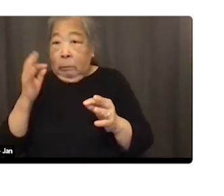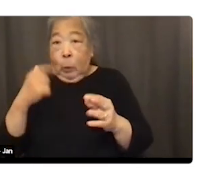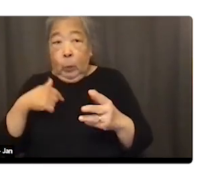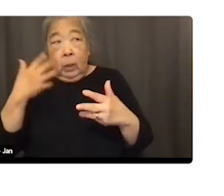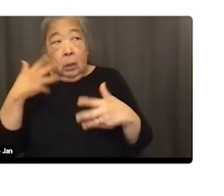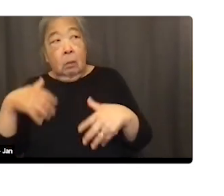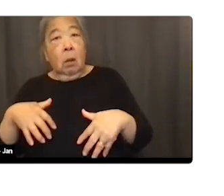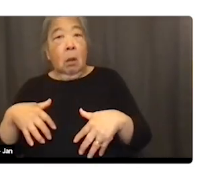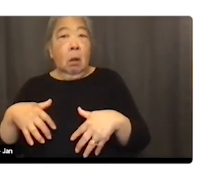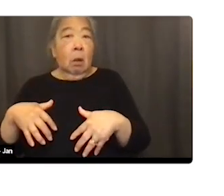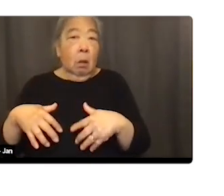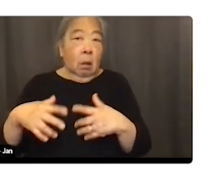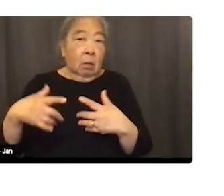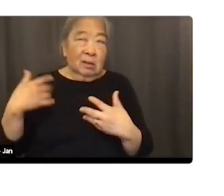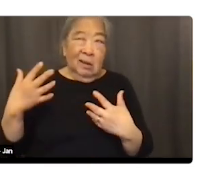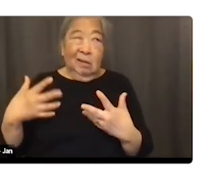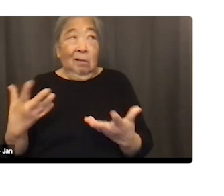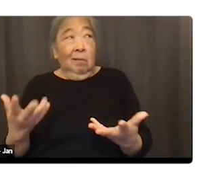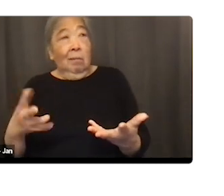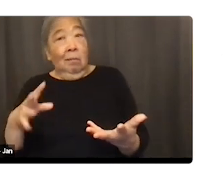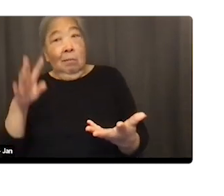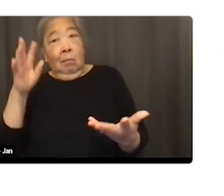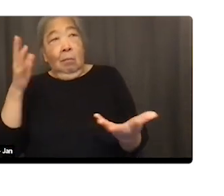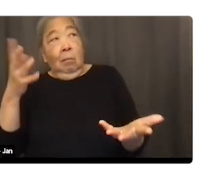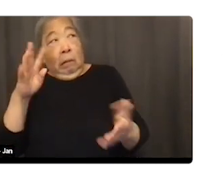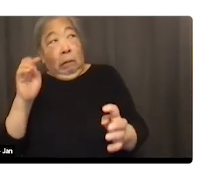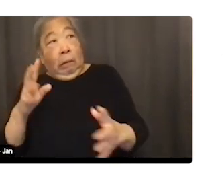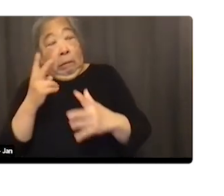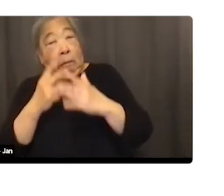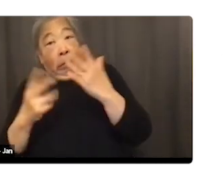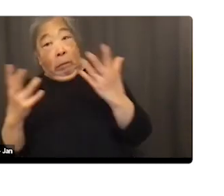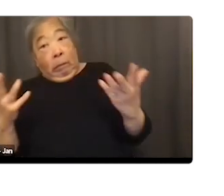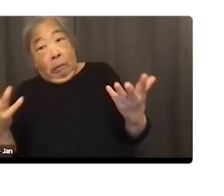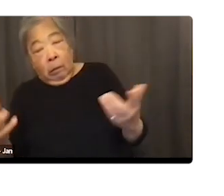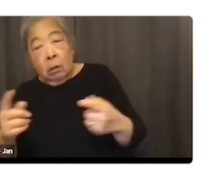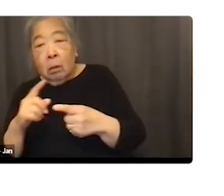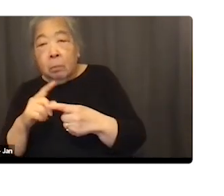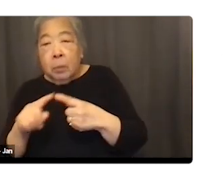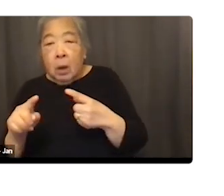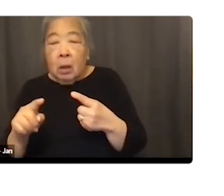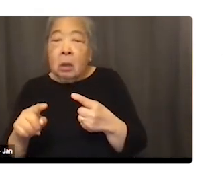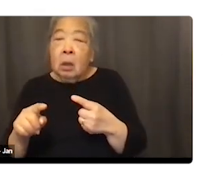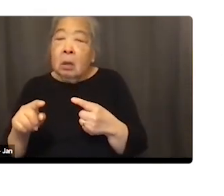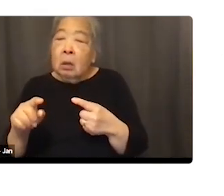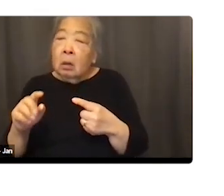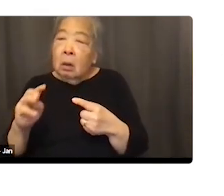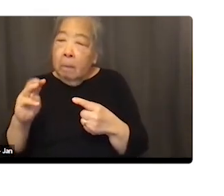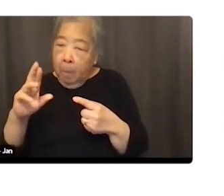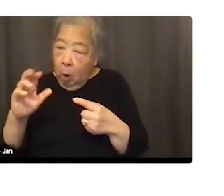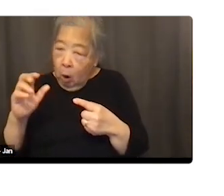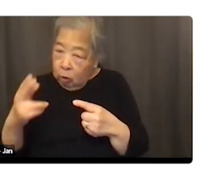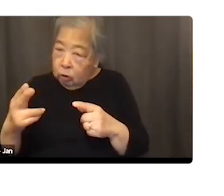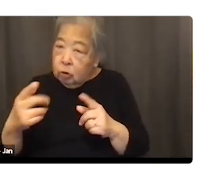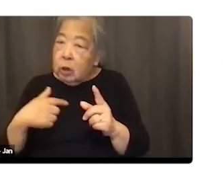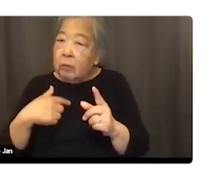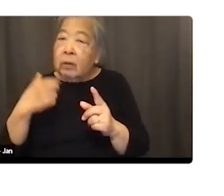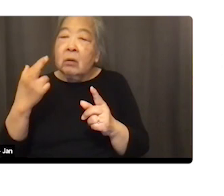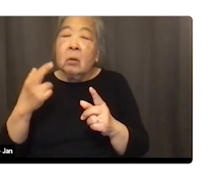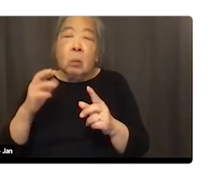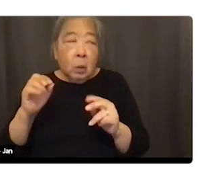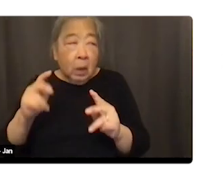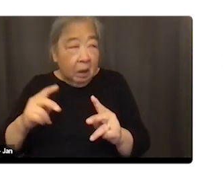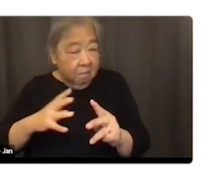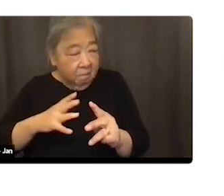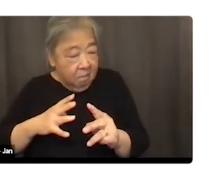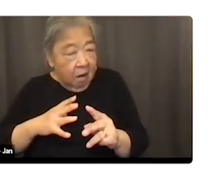the fuck, right? About 2 weeks in, after everybody, I realized, okay, I'm going to be on the phone for a long time